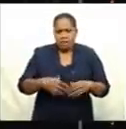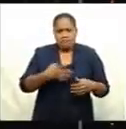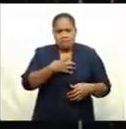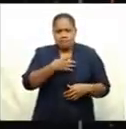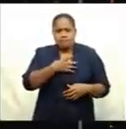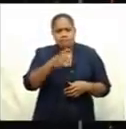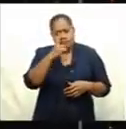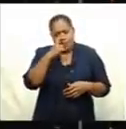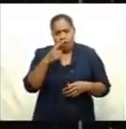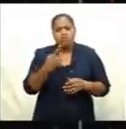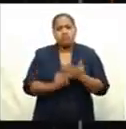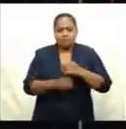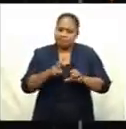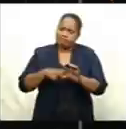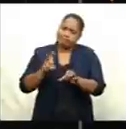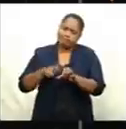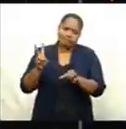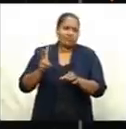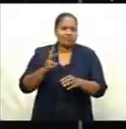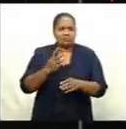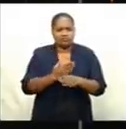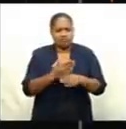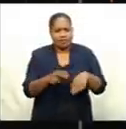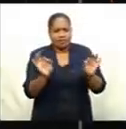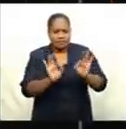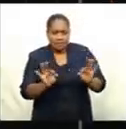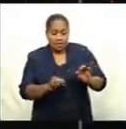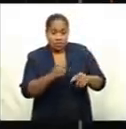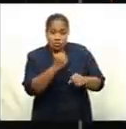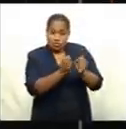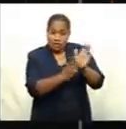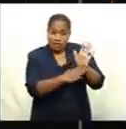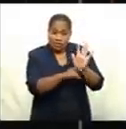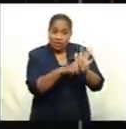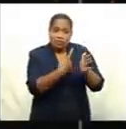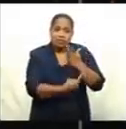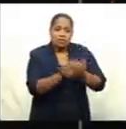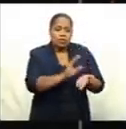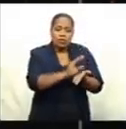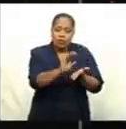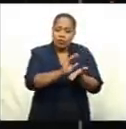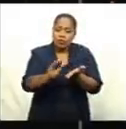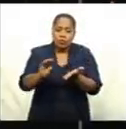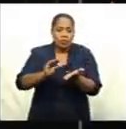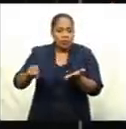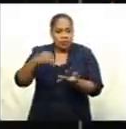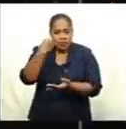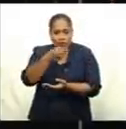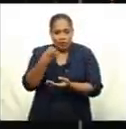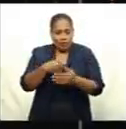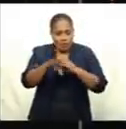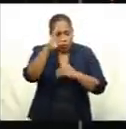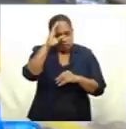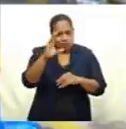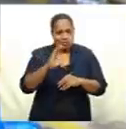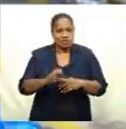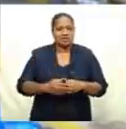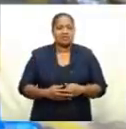in particular is the GMR Foundation Fiji that's been distributing food rations around the country. Felipe Naikaso has more.